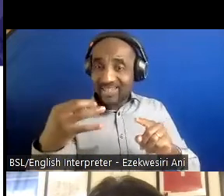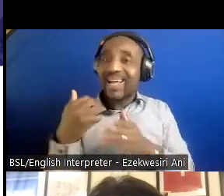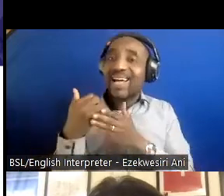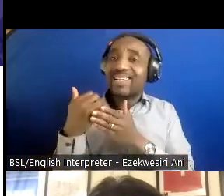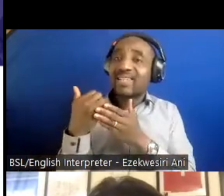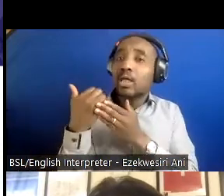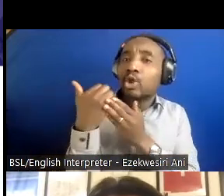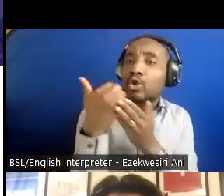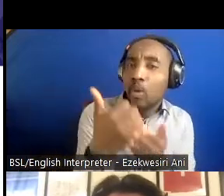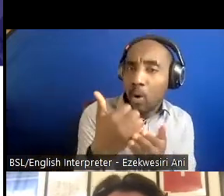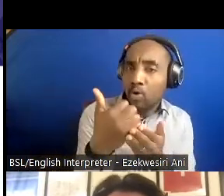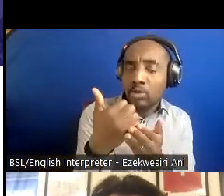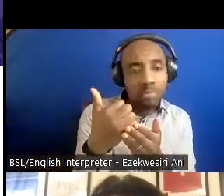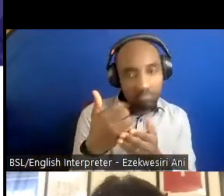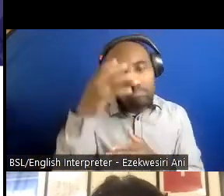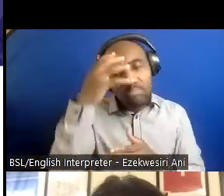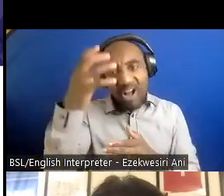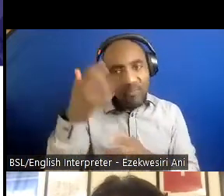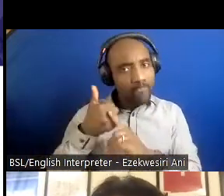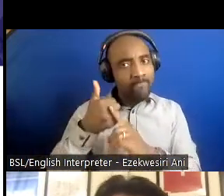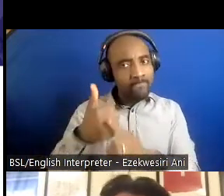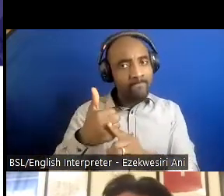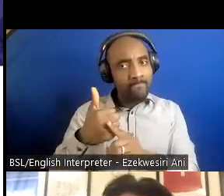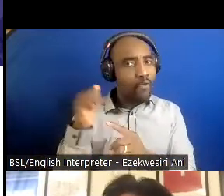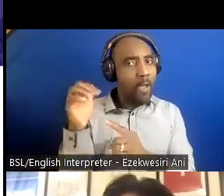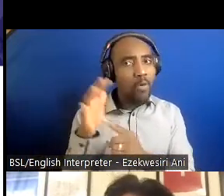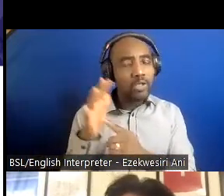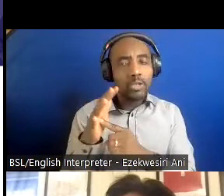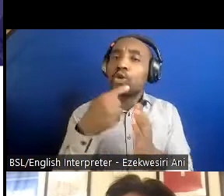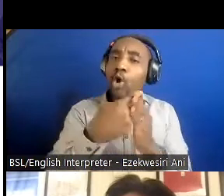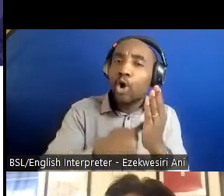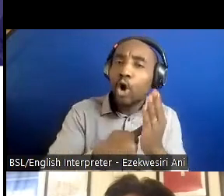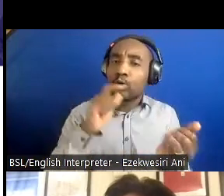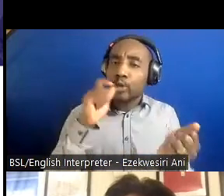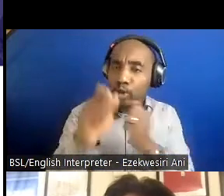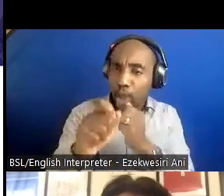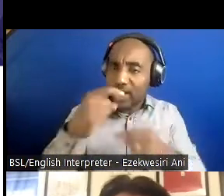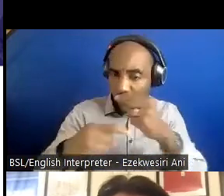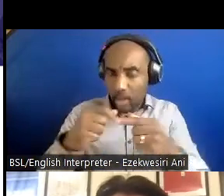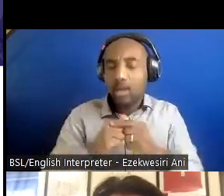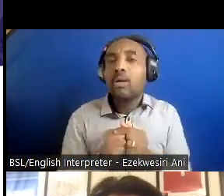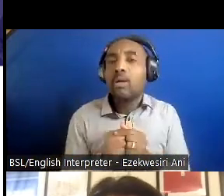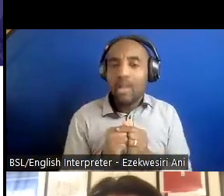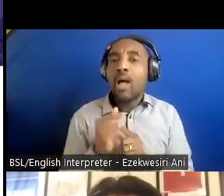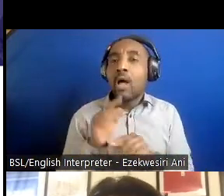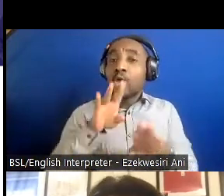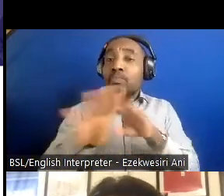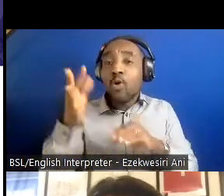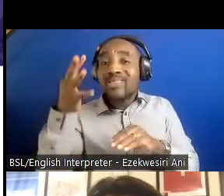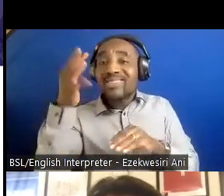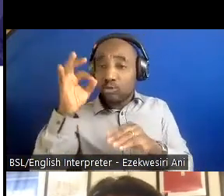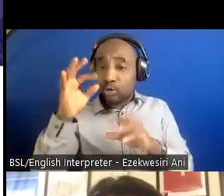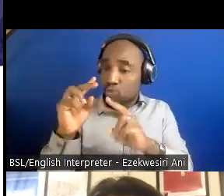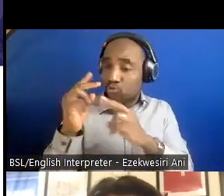about. So we hope the changes in the Code, as well as reviews such as the Sports Council's review into tackling racism